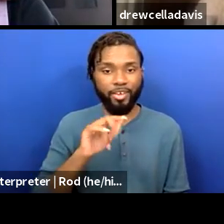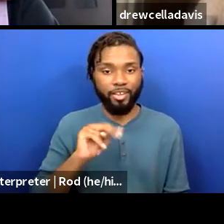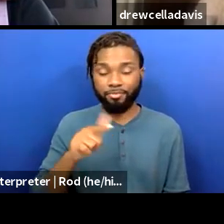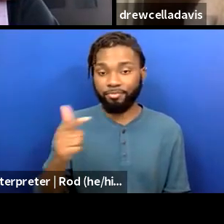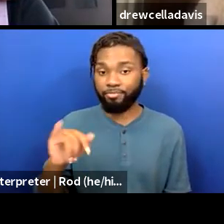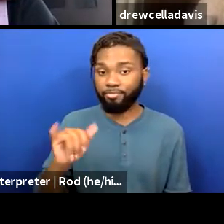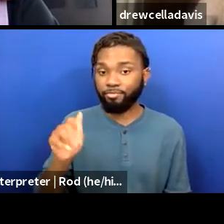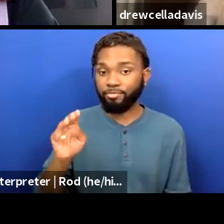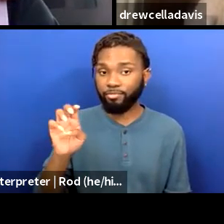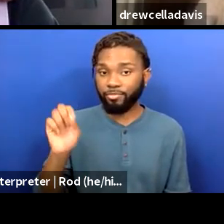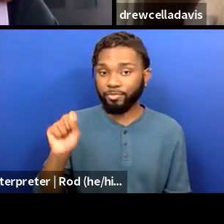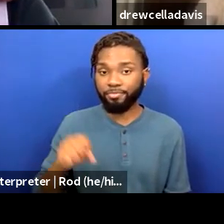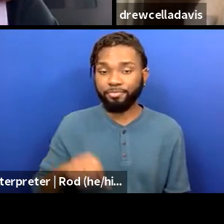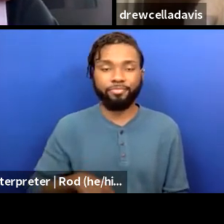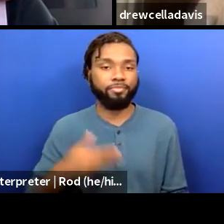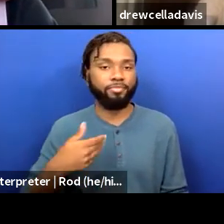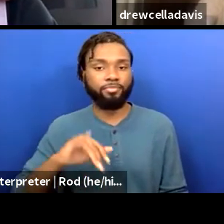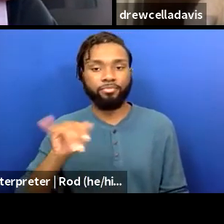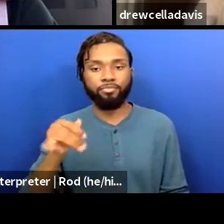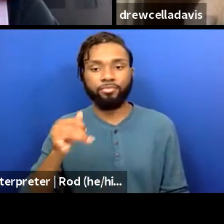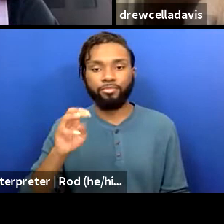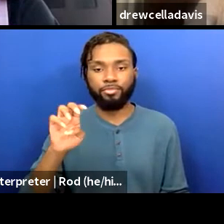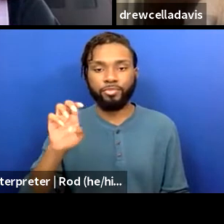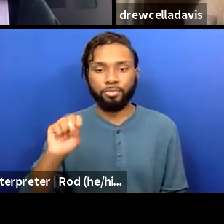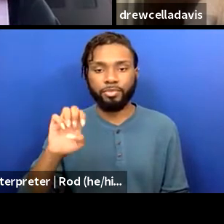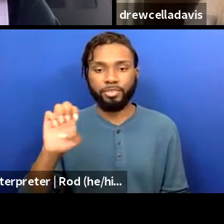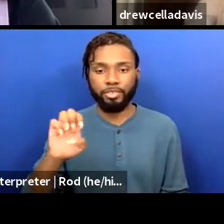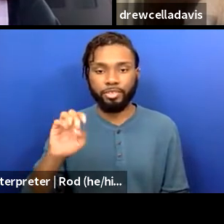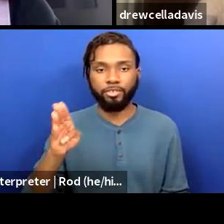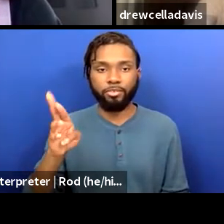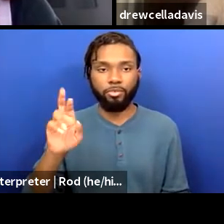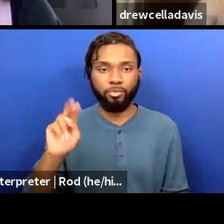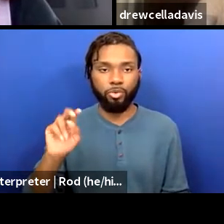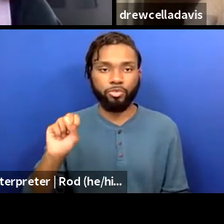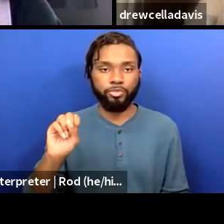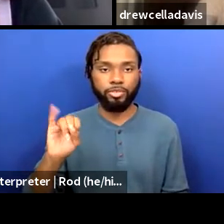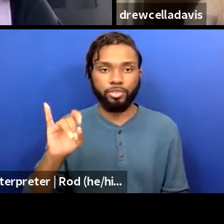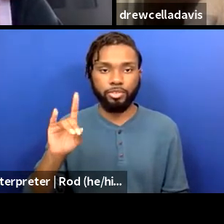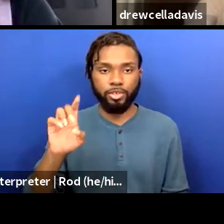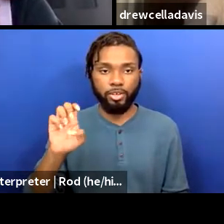My name is James E. Burnside. I am,